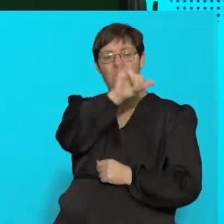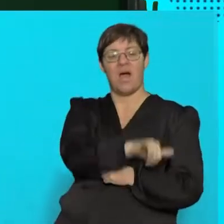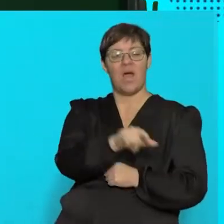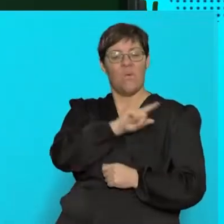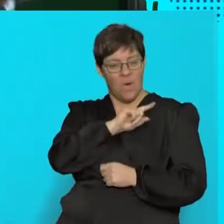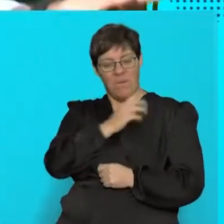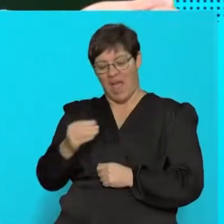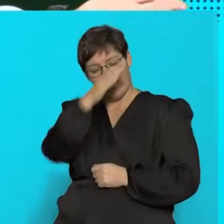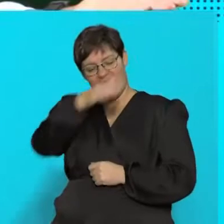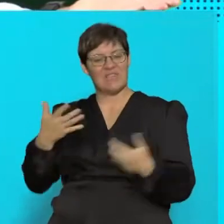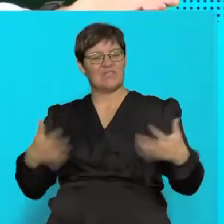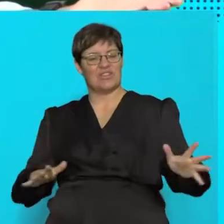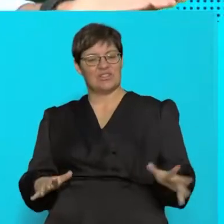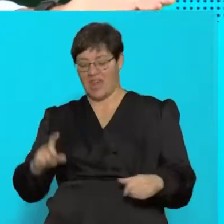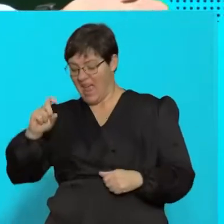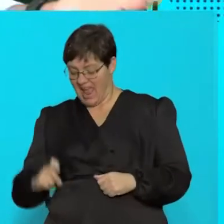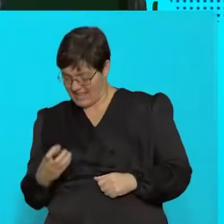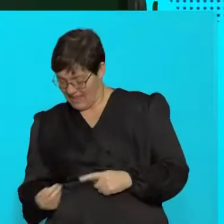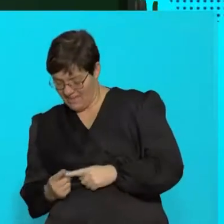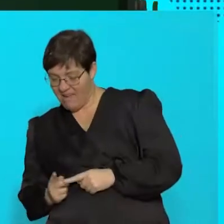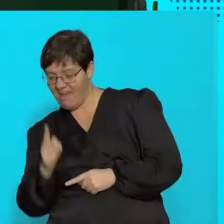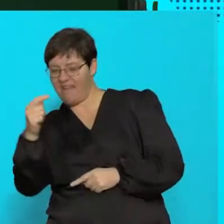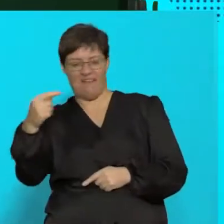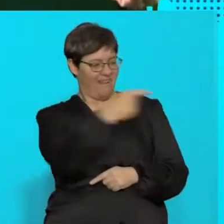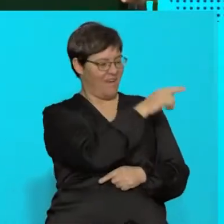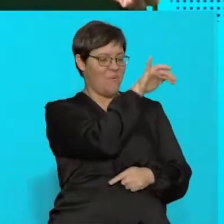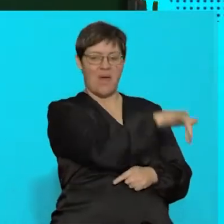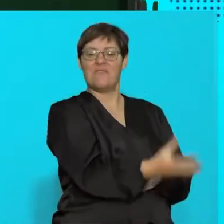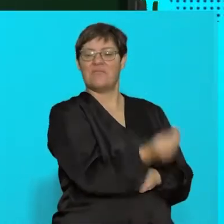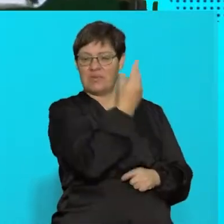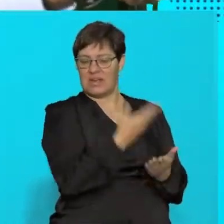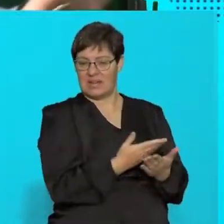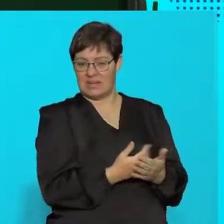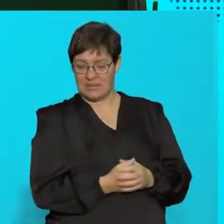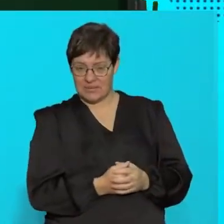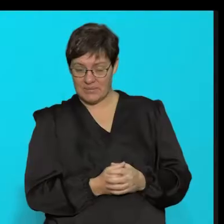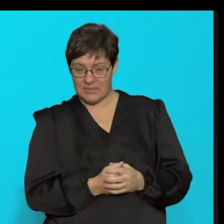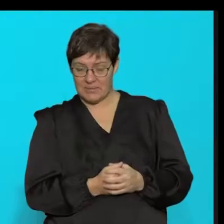find y using x. If we have x, we can find y. Okay.